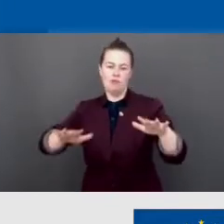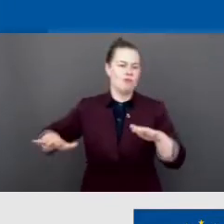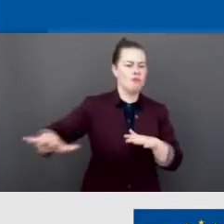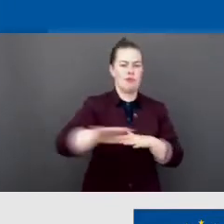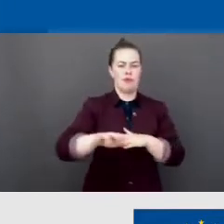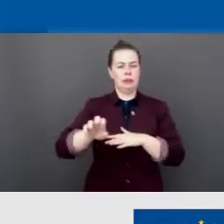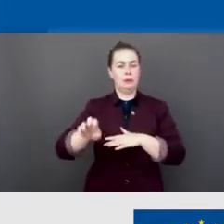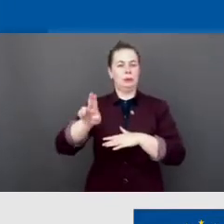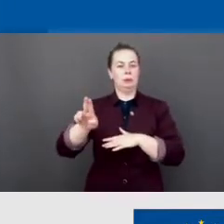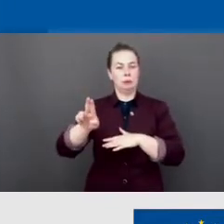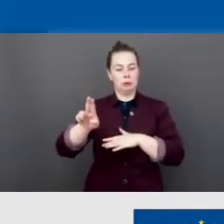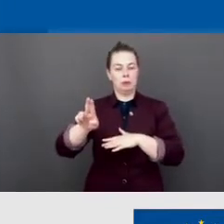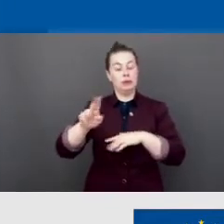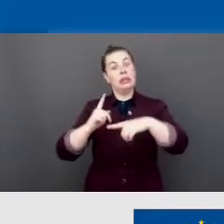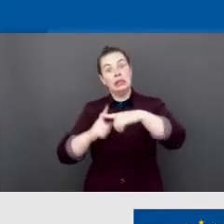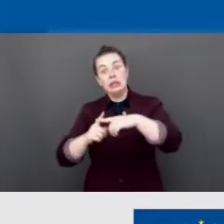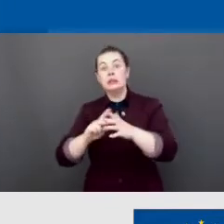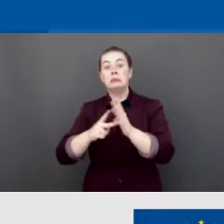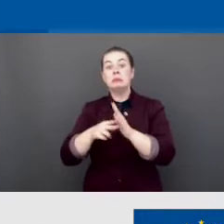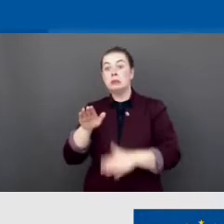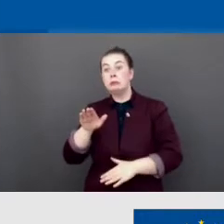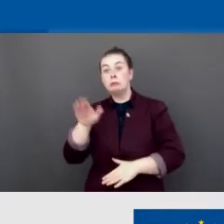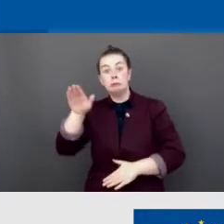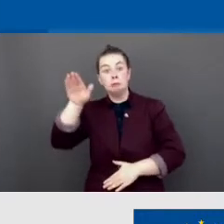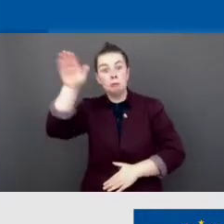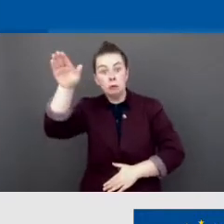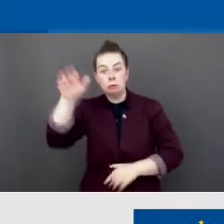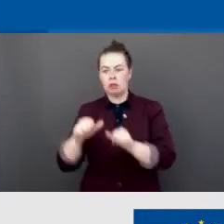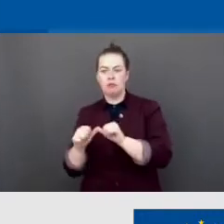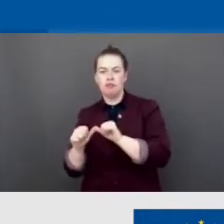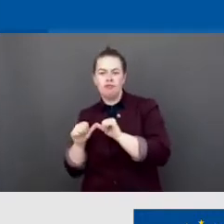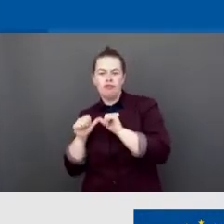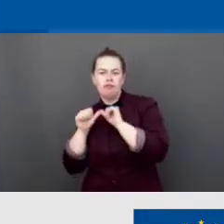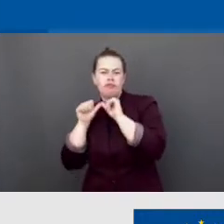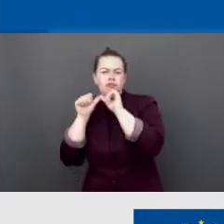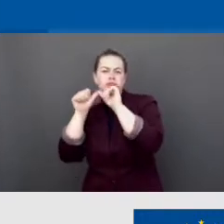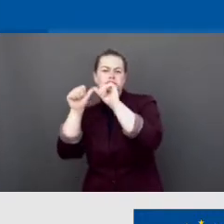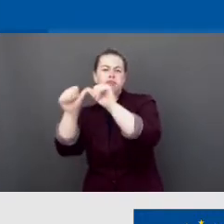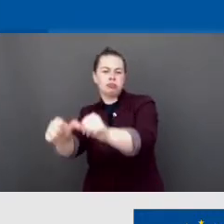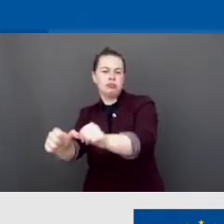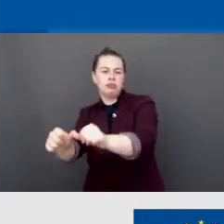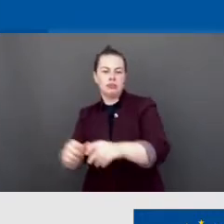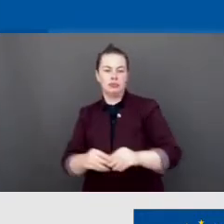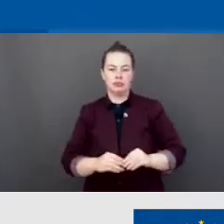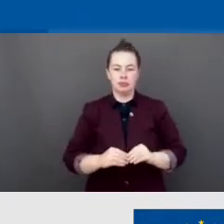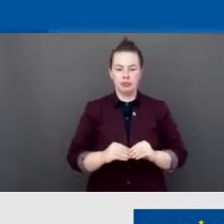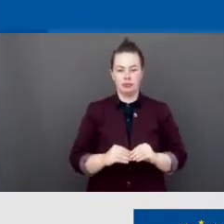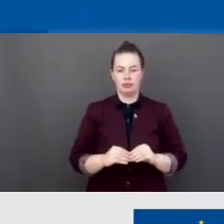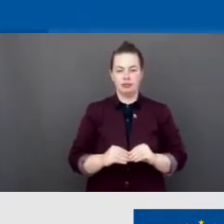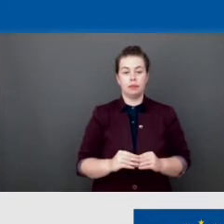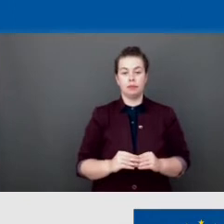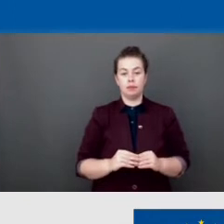for European populations and the sustainability of state members from